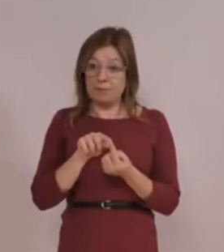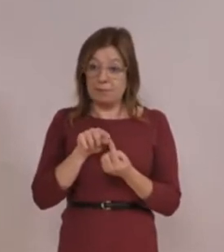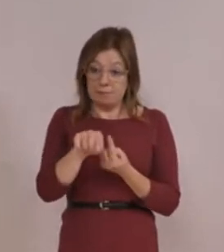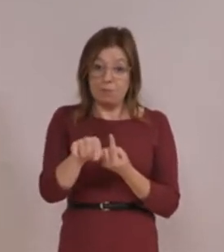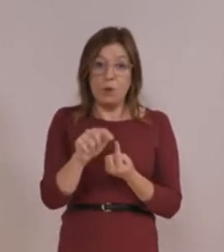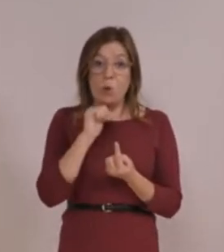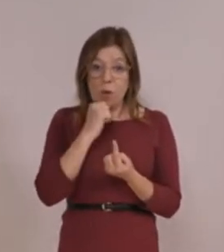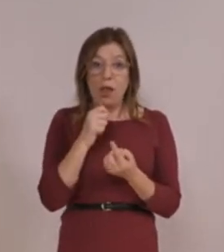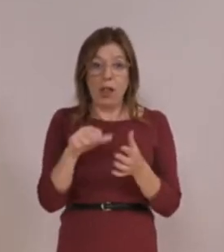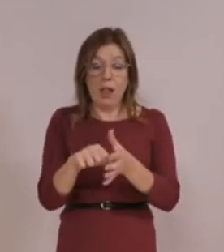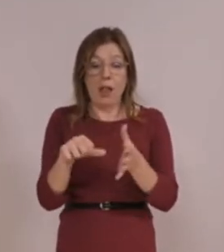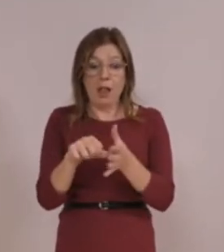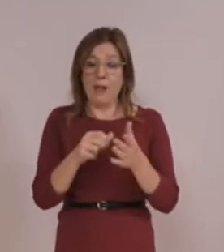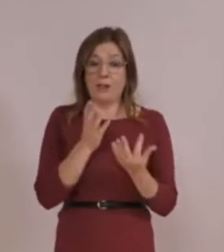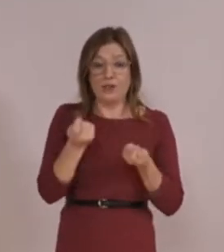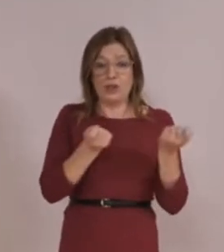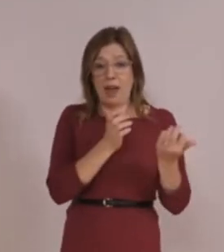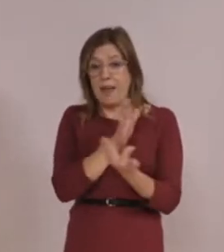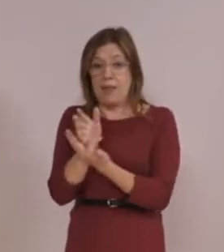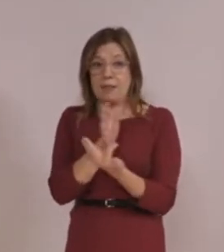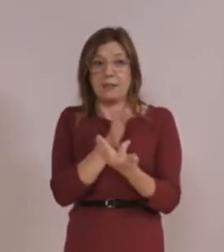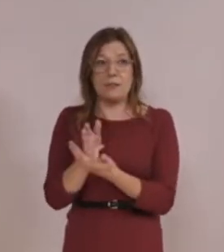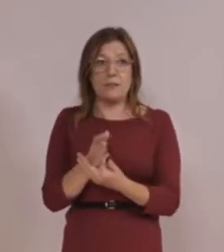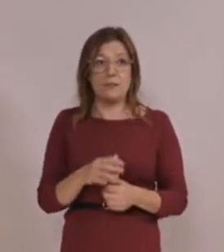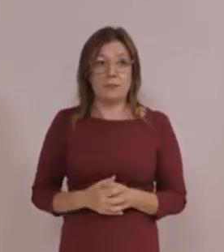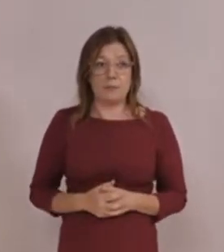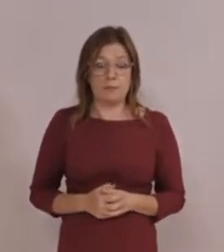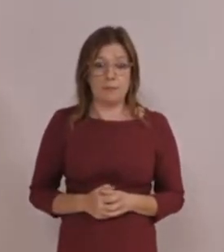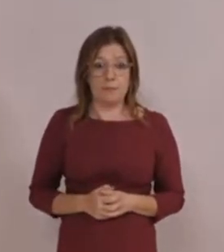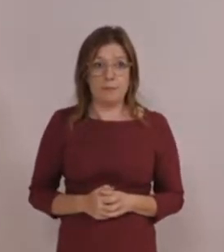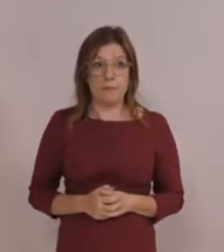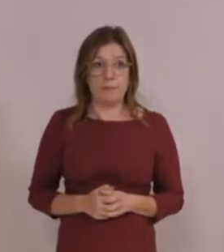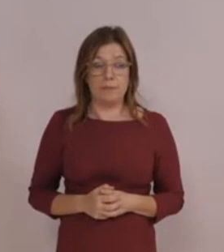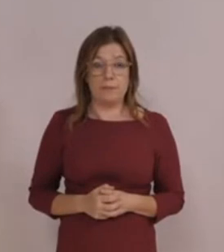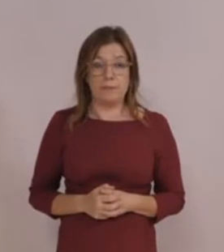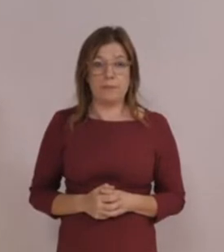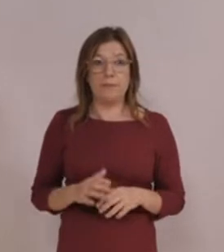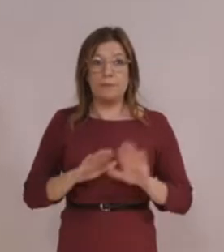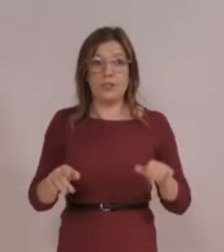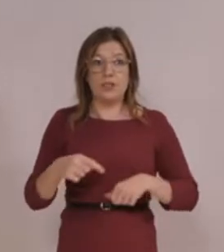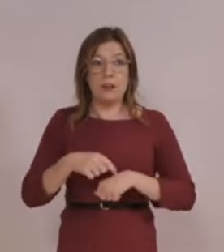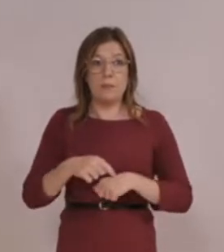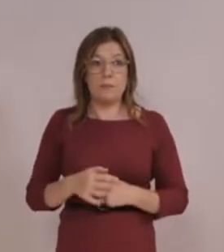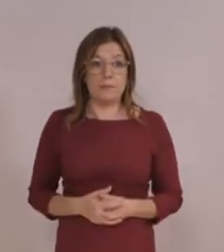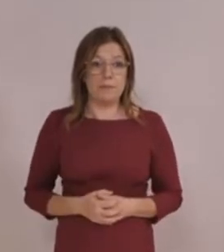backyard, while the main instigator is located in a different continent. Delegate, that's it. Thank you.